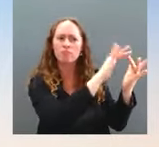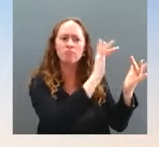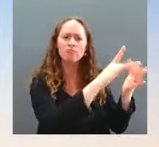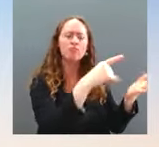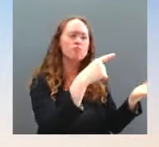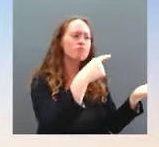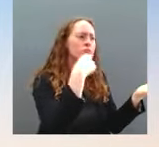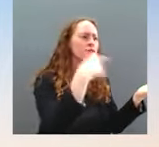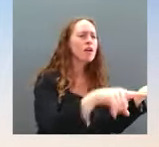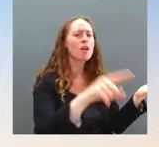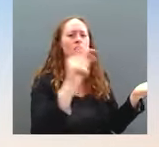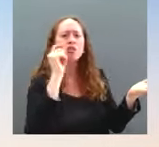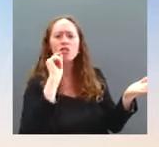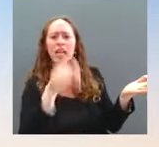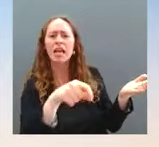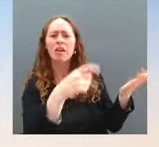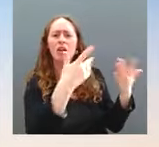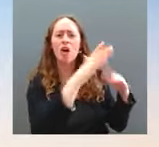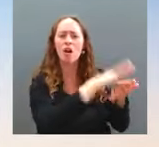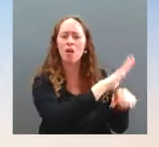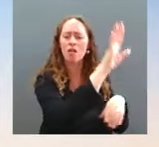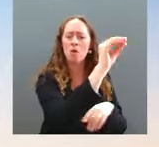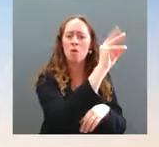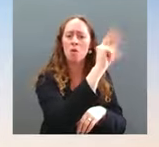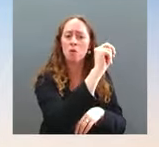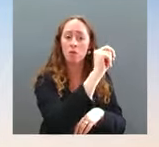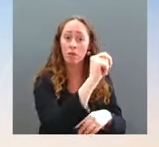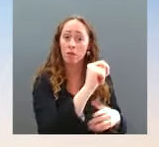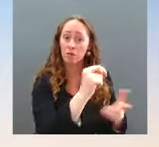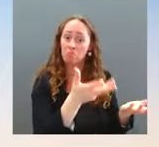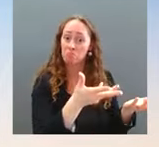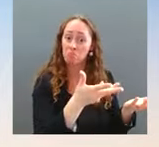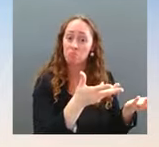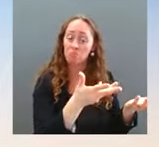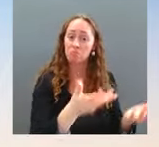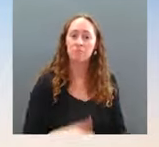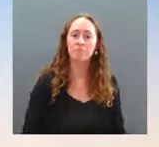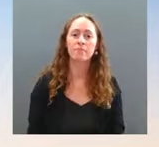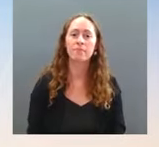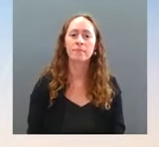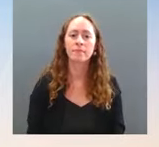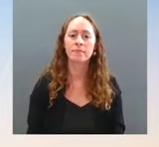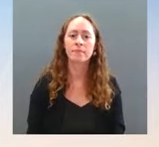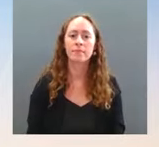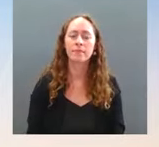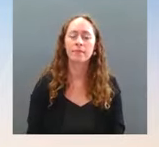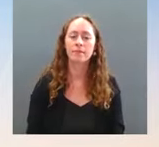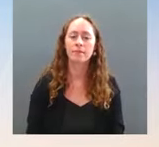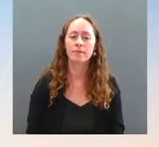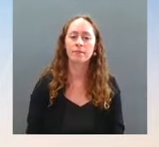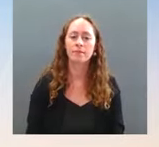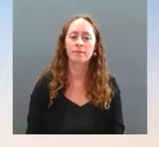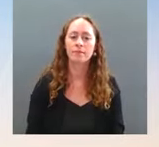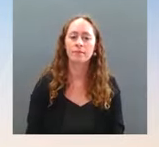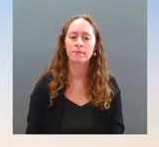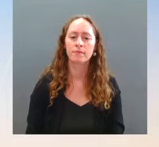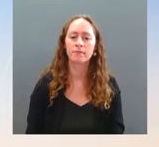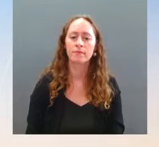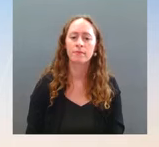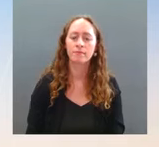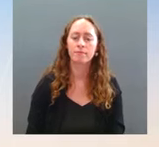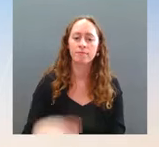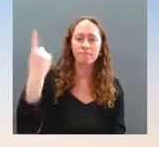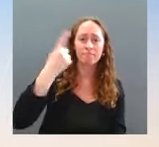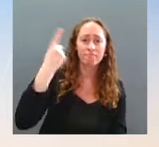with Ukrainians as well. Okay. To help Europe develop energy independence from Russia, Will the Biden administration drop